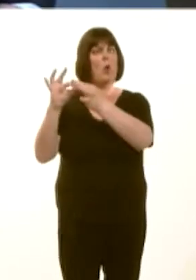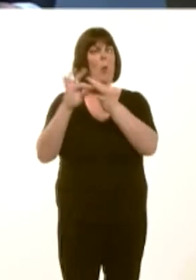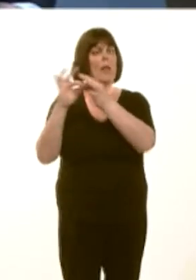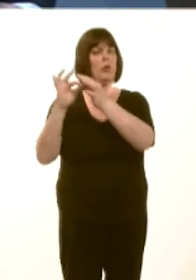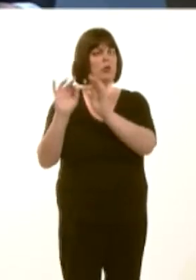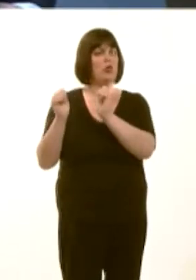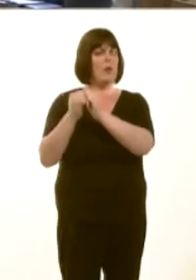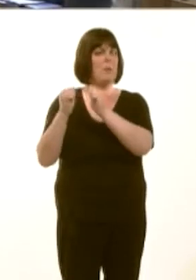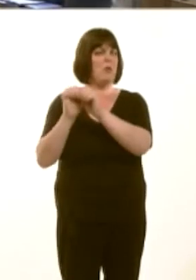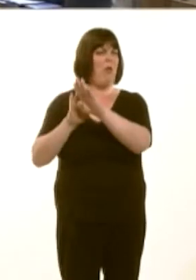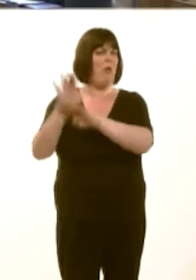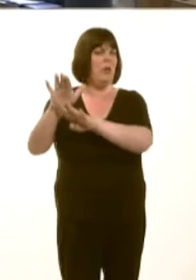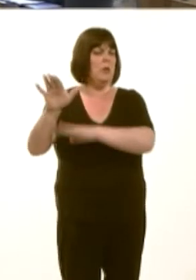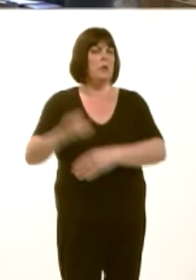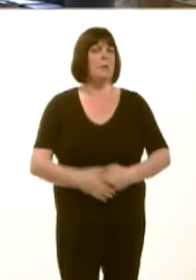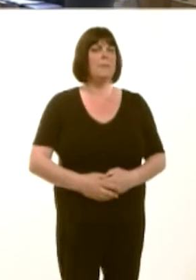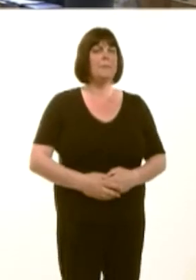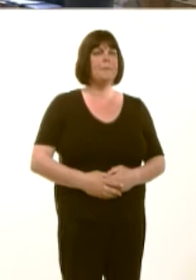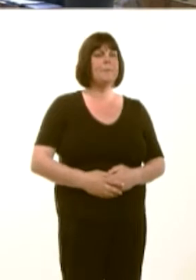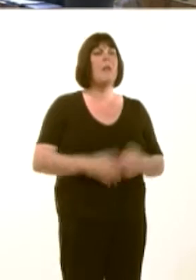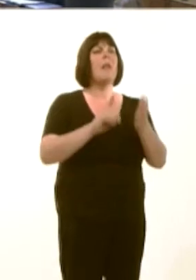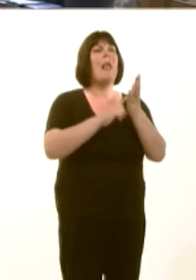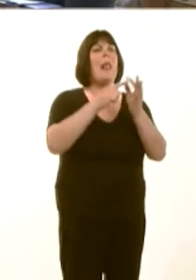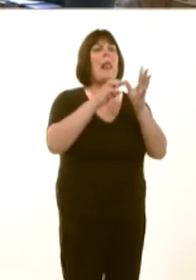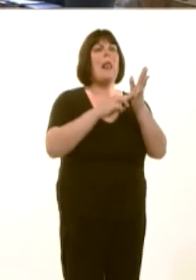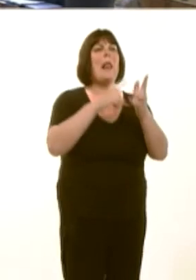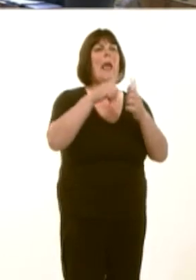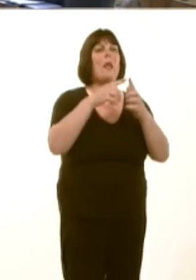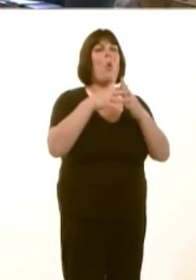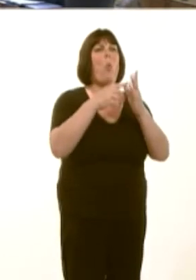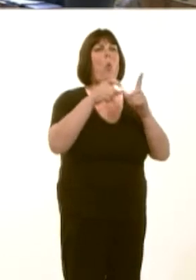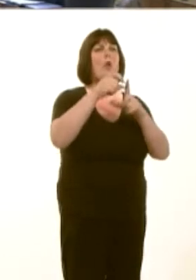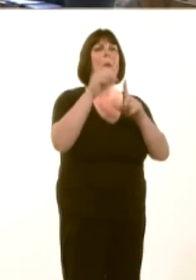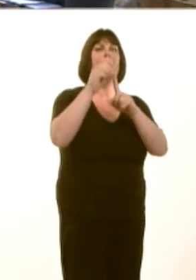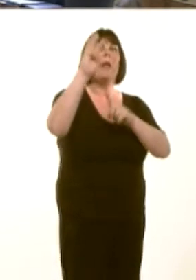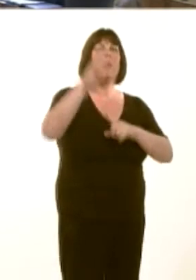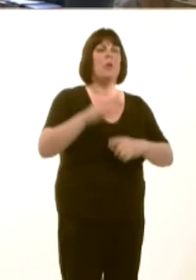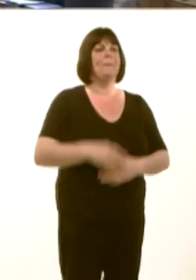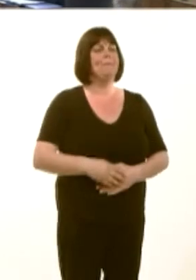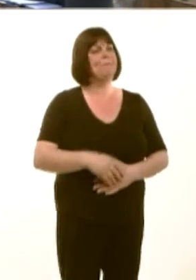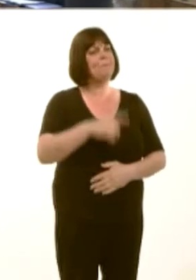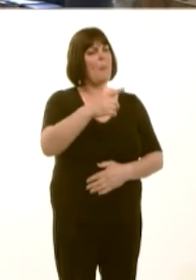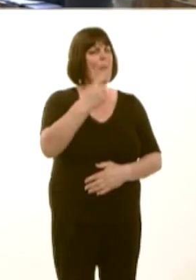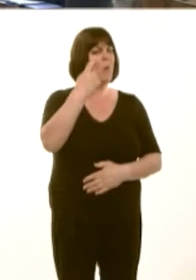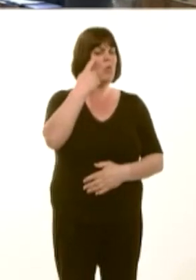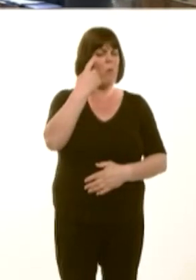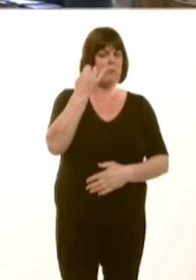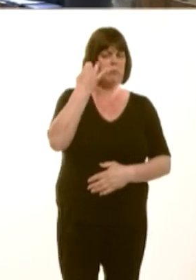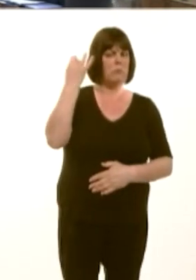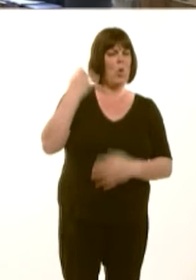Wood. Diolch, Llywyd. First Minister, I'm sure you were as moved as I was to see the news of